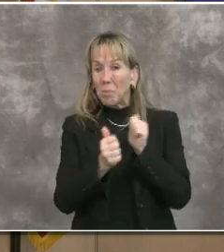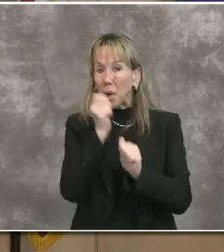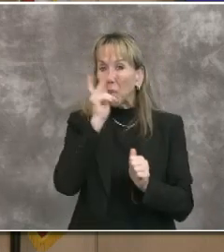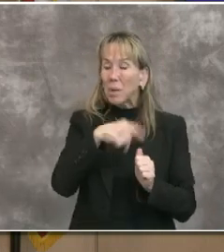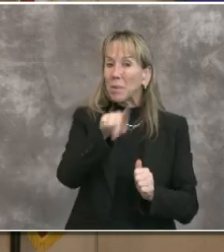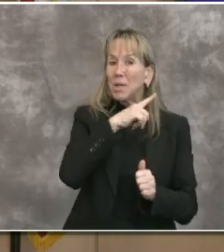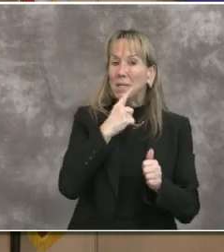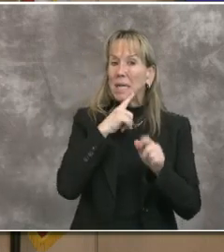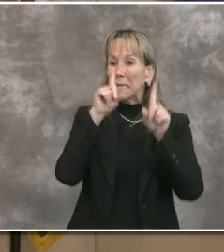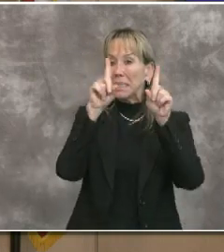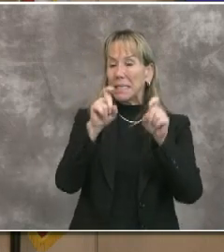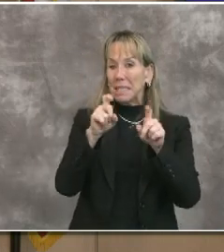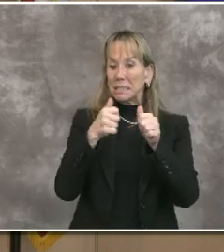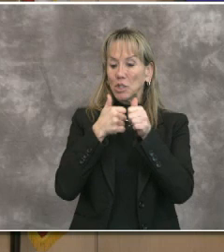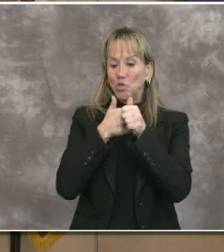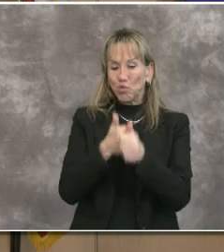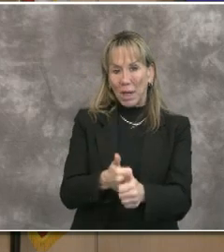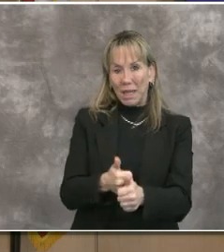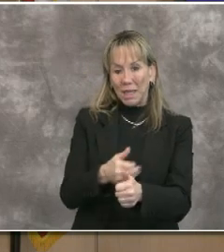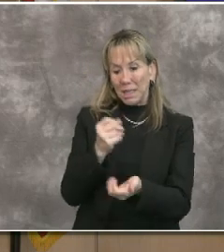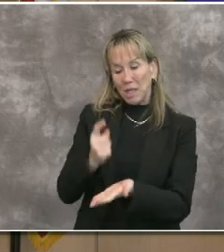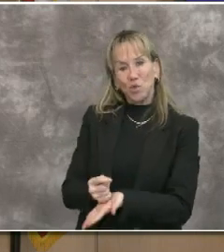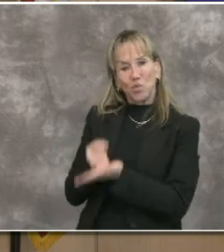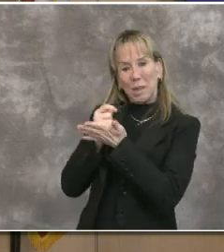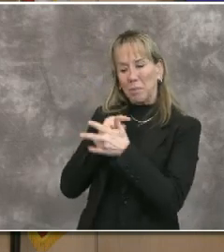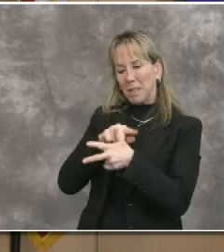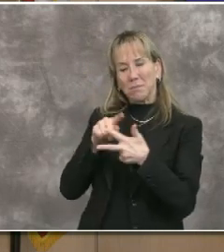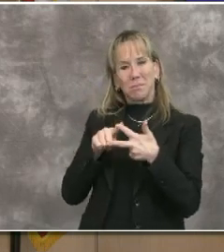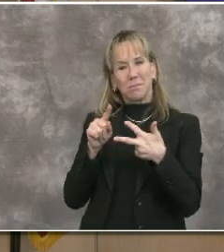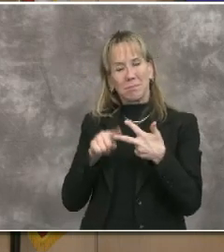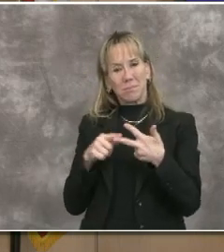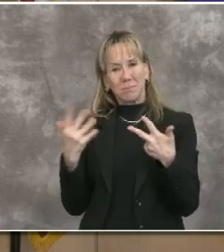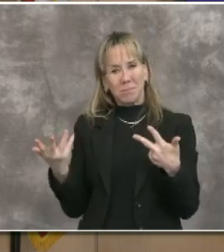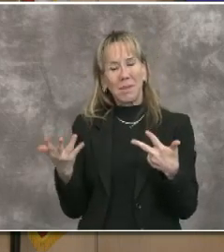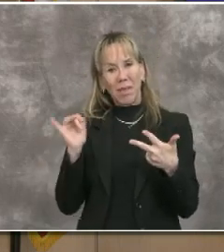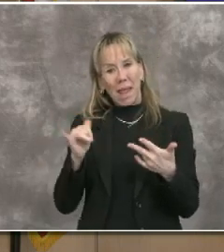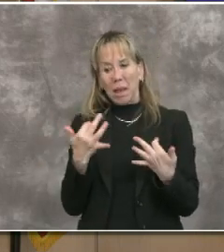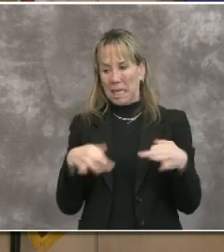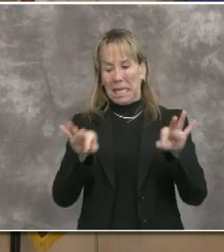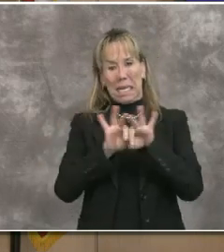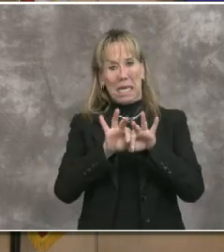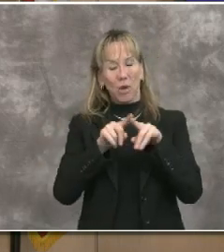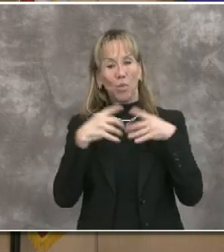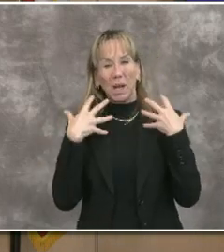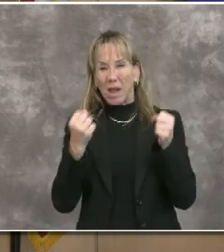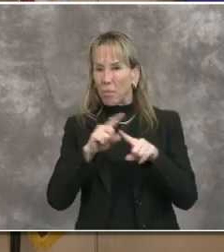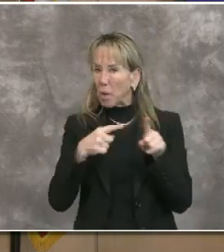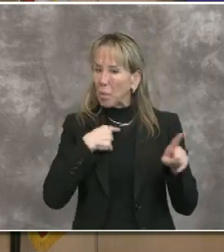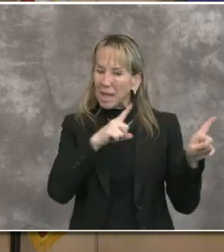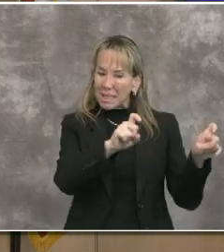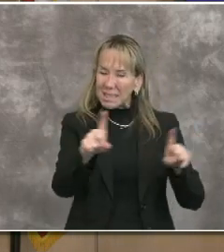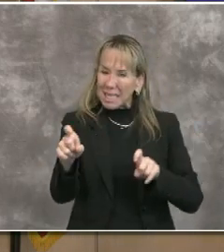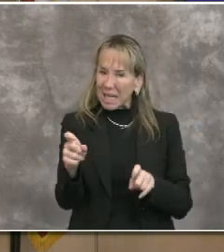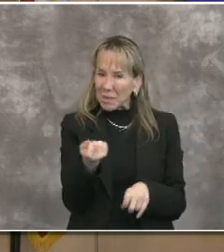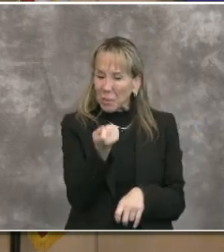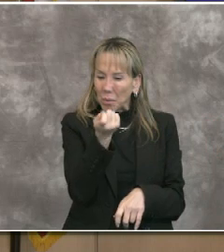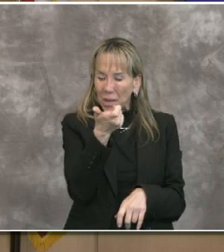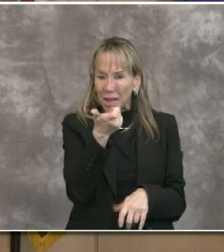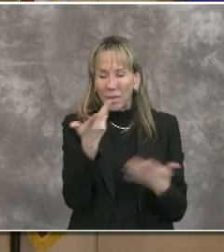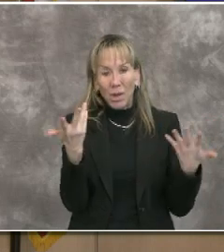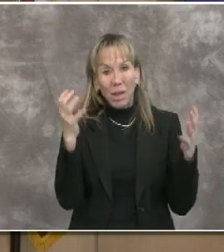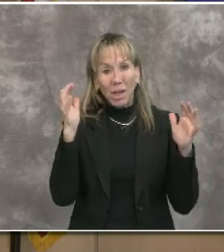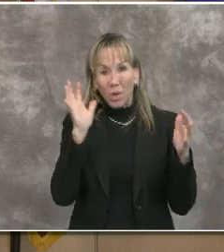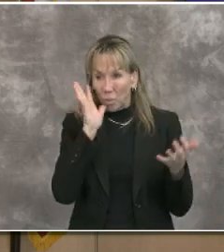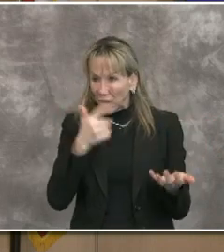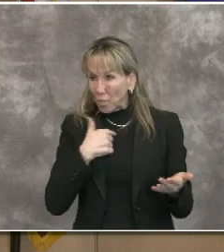the keys to recovery, but we are testing so few. Will we reopen without widespread